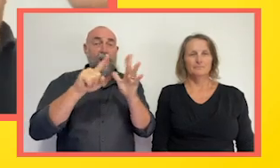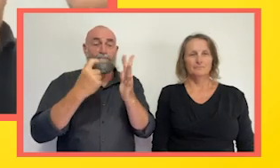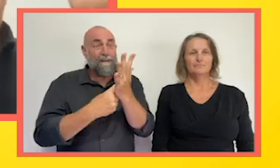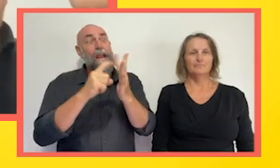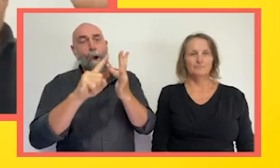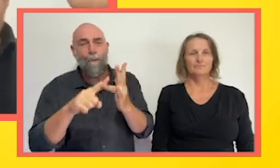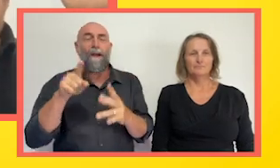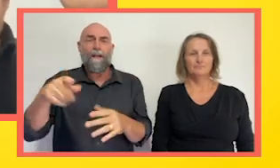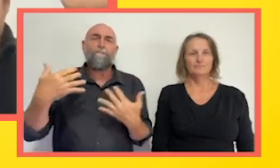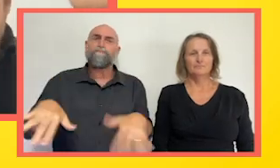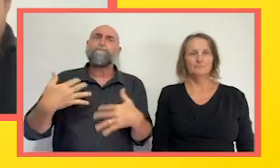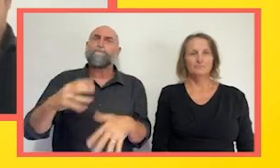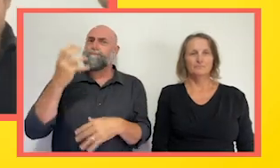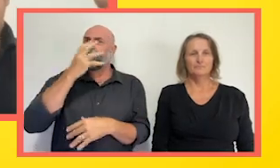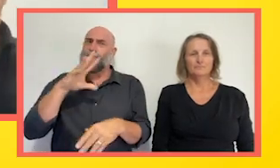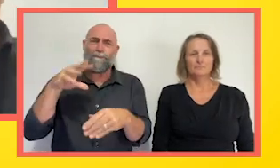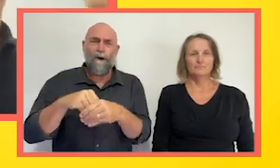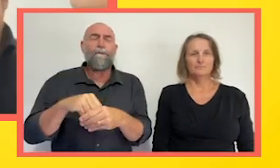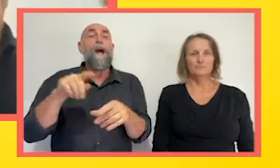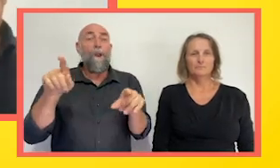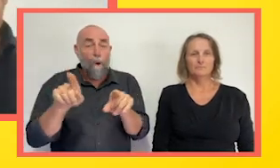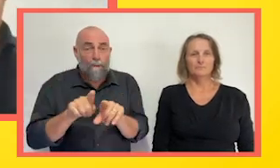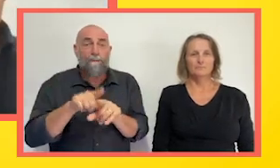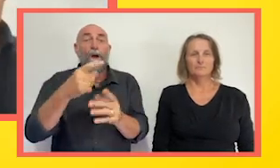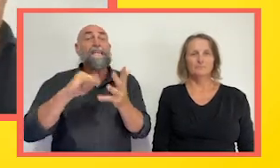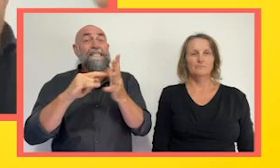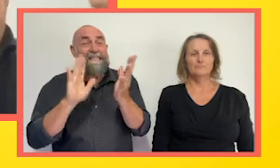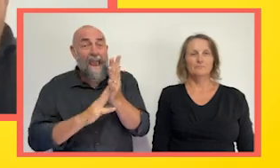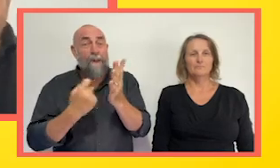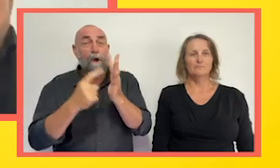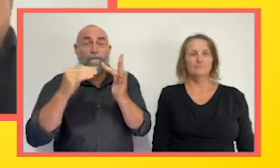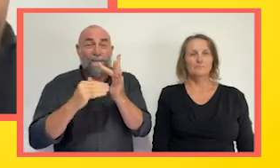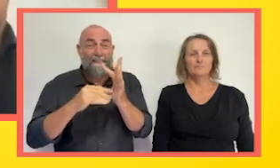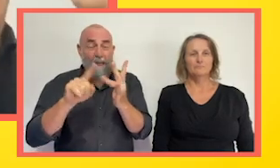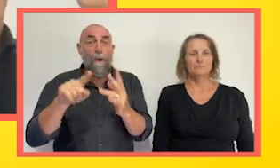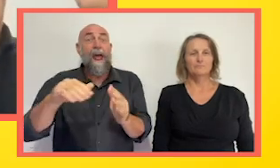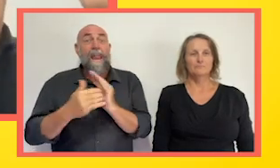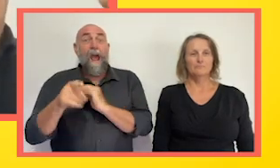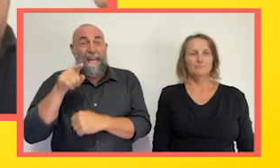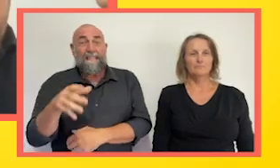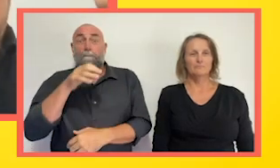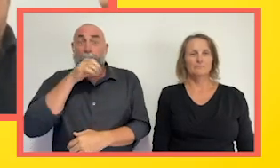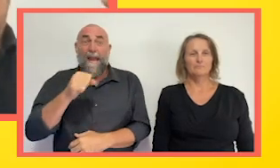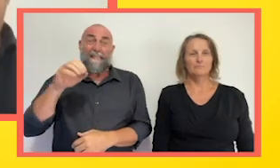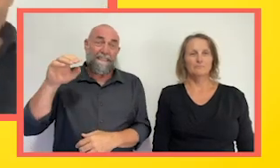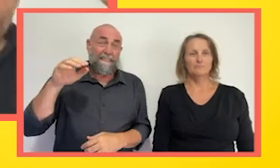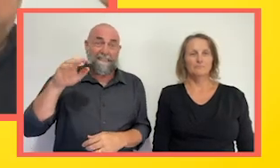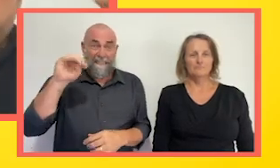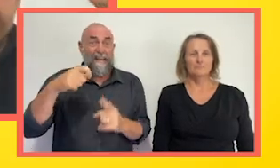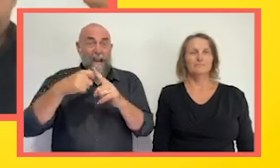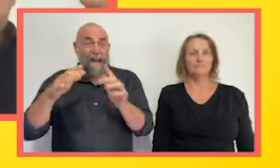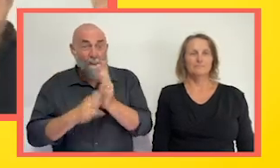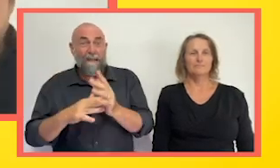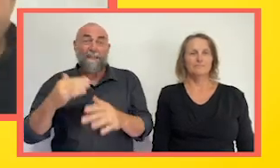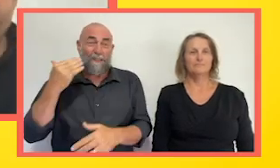but we also had the first time Sam Rizzo is now the men's Ausday 10K champion, clicking